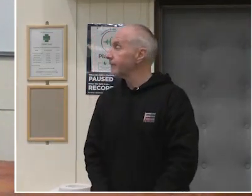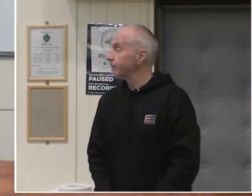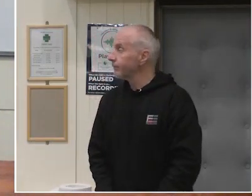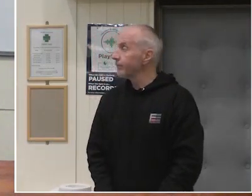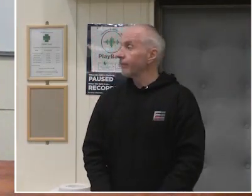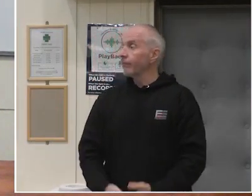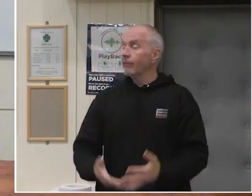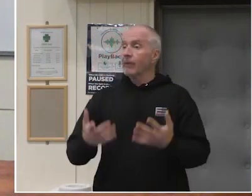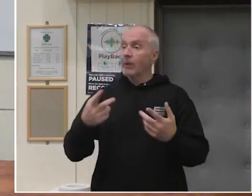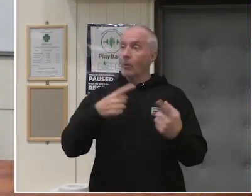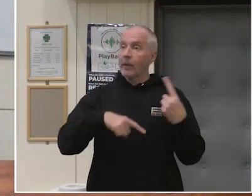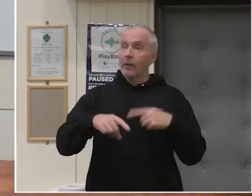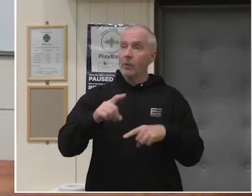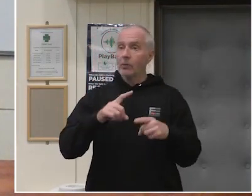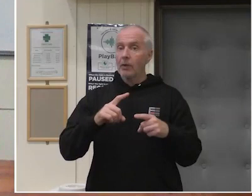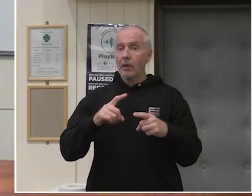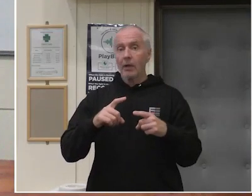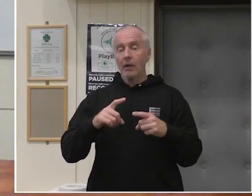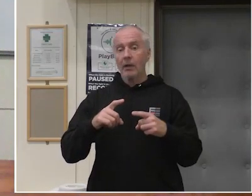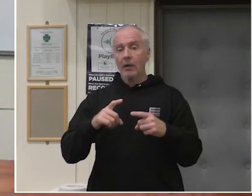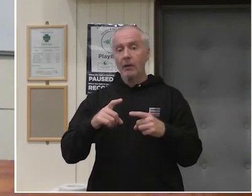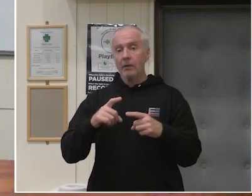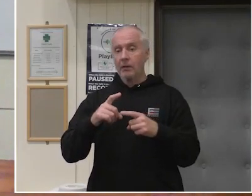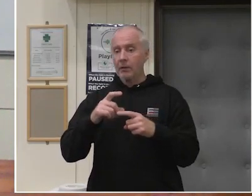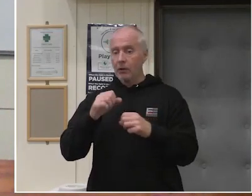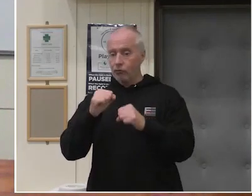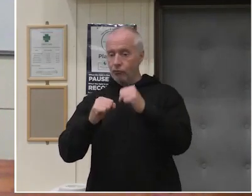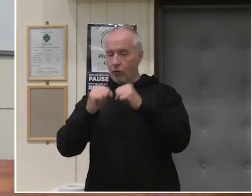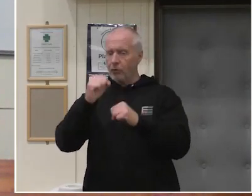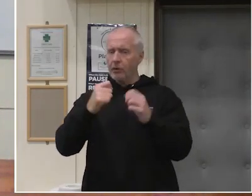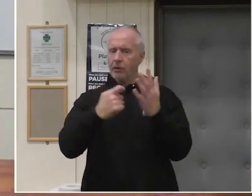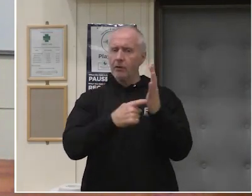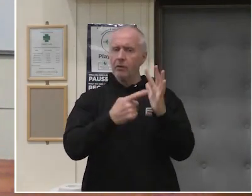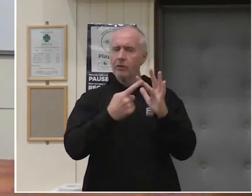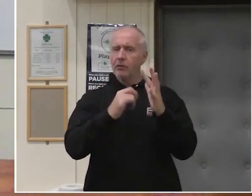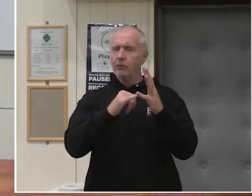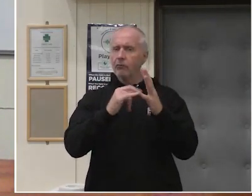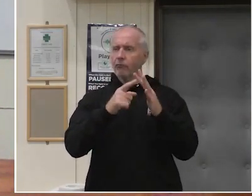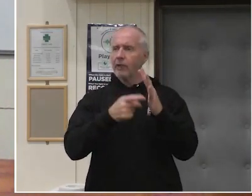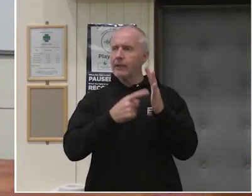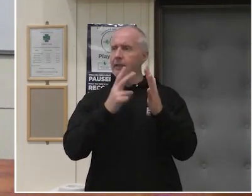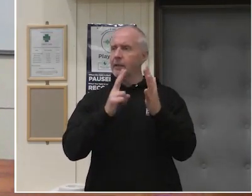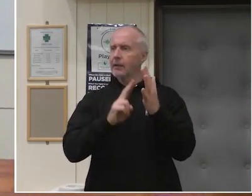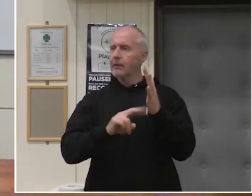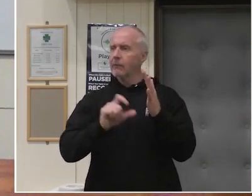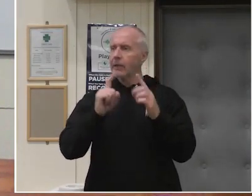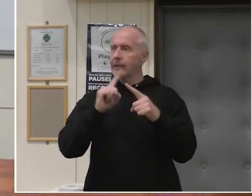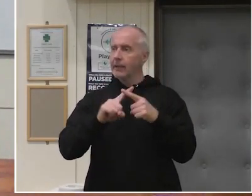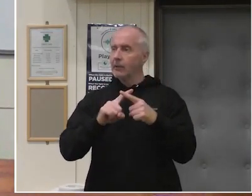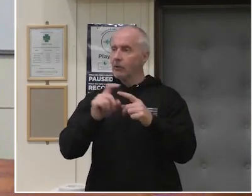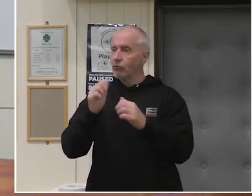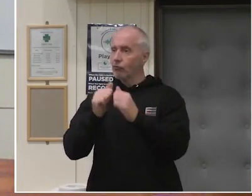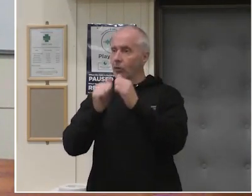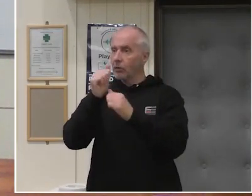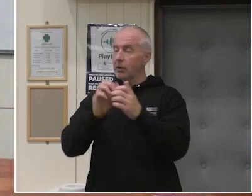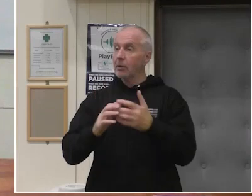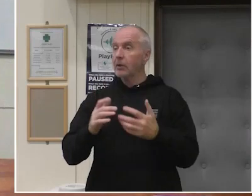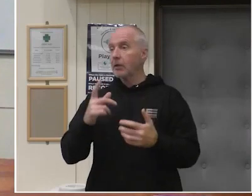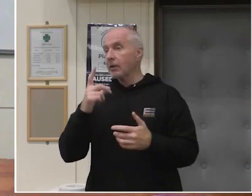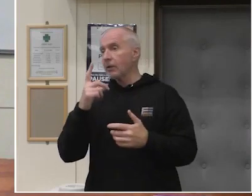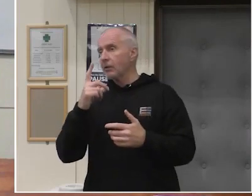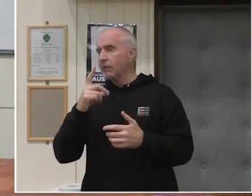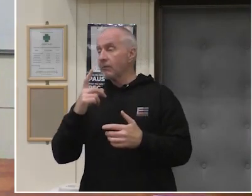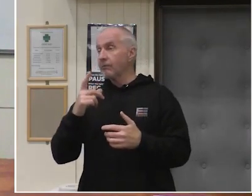resonant structure. Now this is something that can best be described as probably a